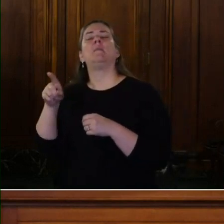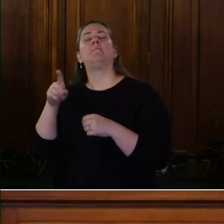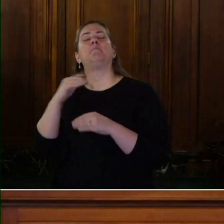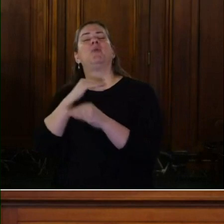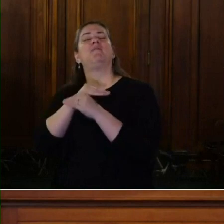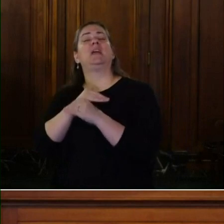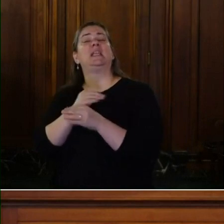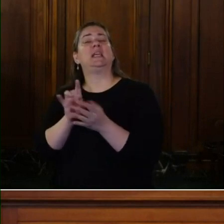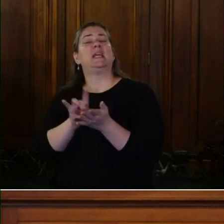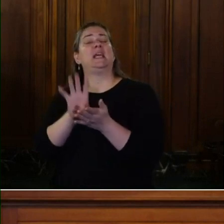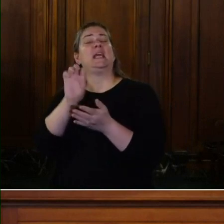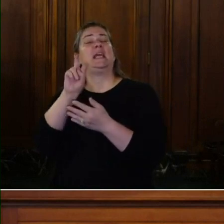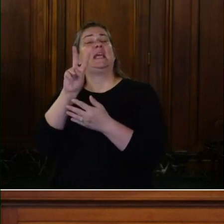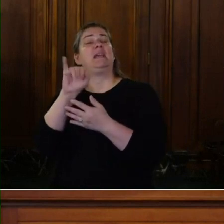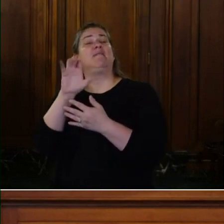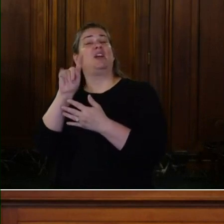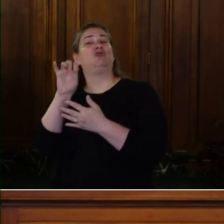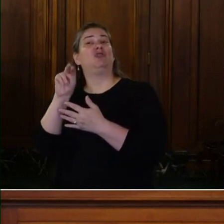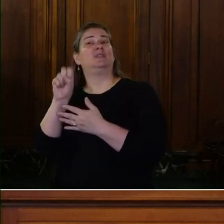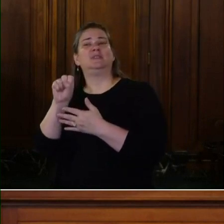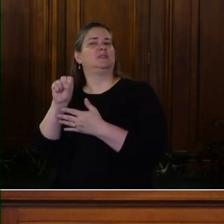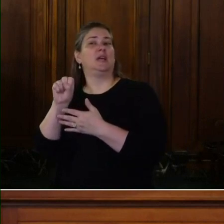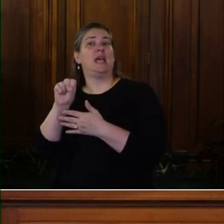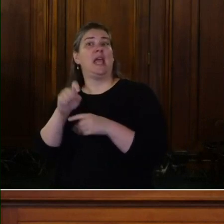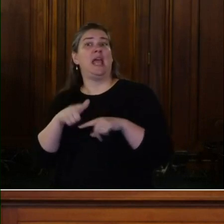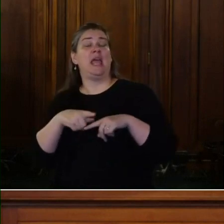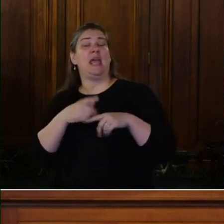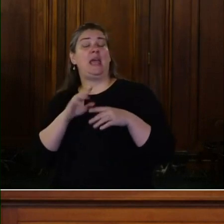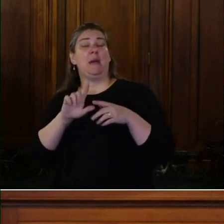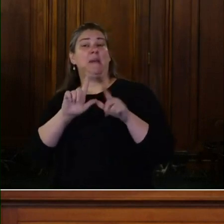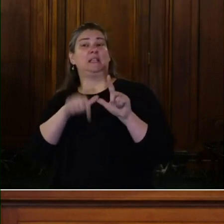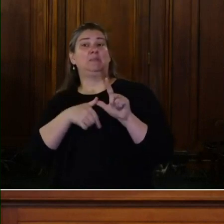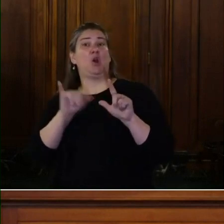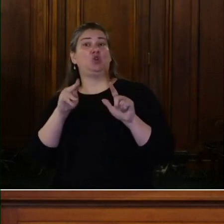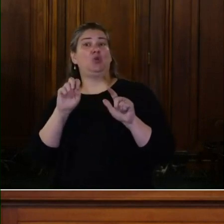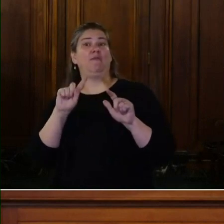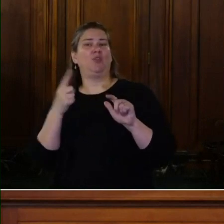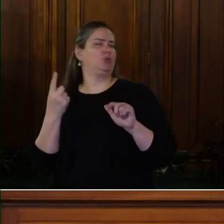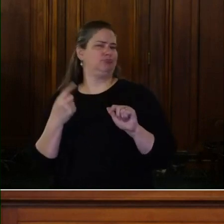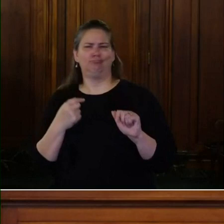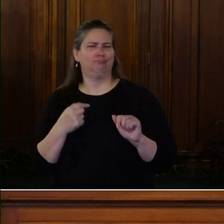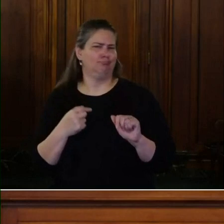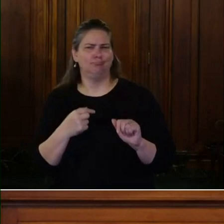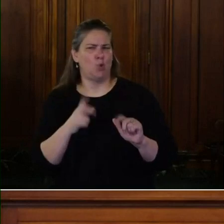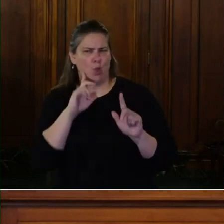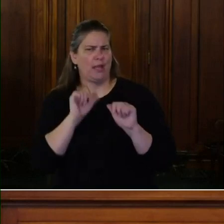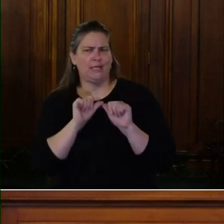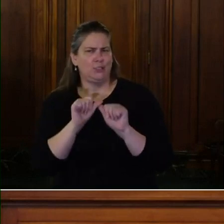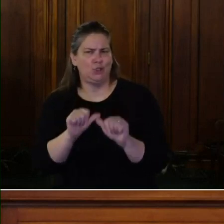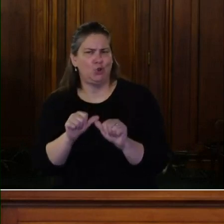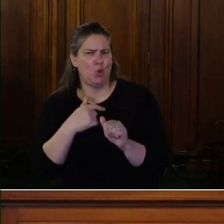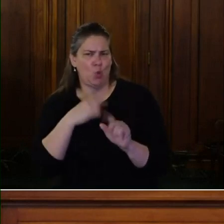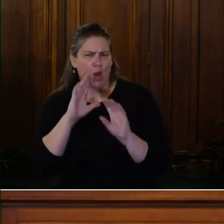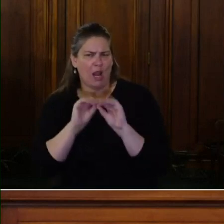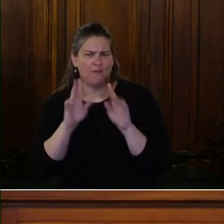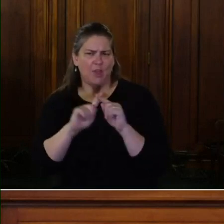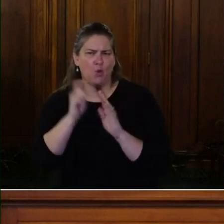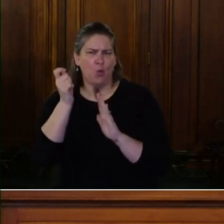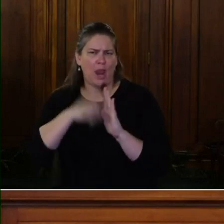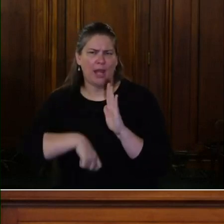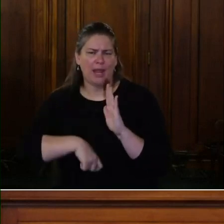1st. It will continue. If we need to clarify that in writing, we'll clarify that in writing.